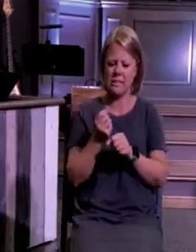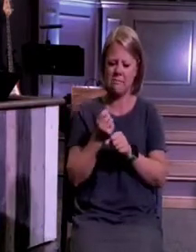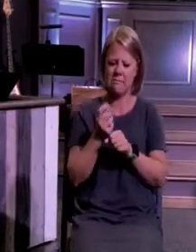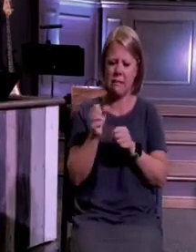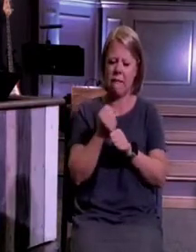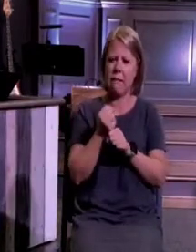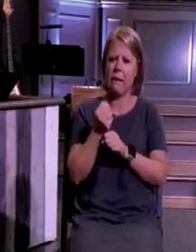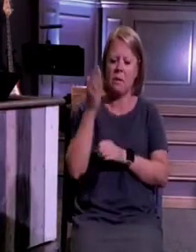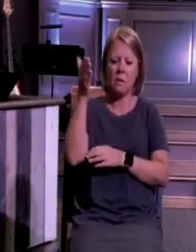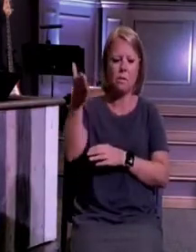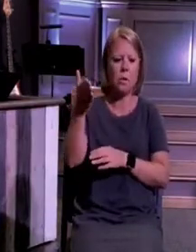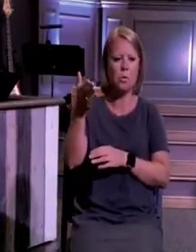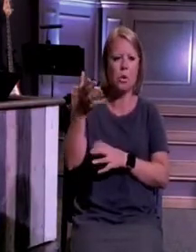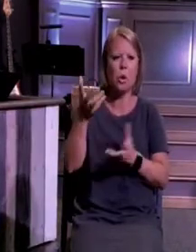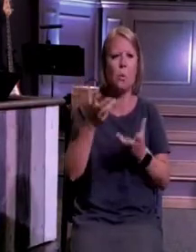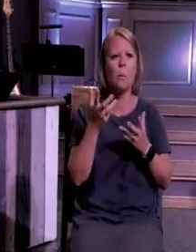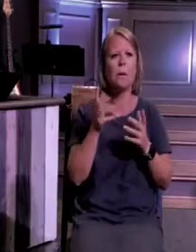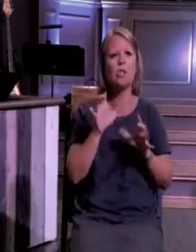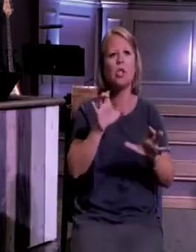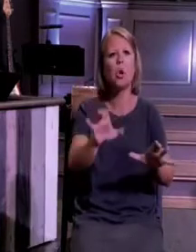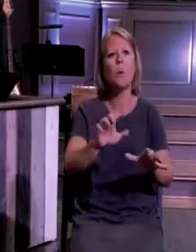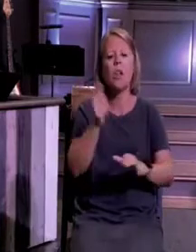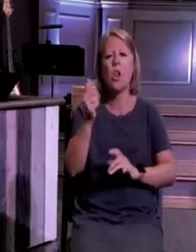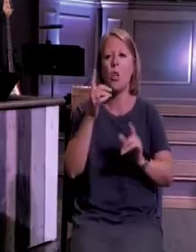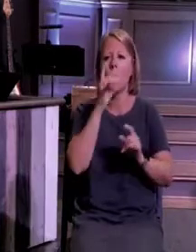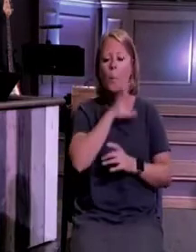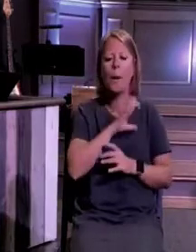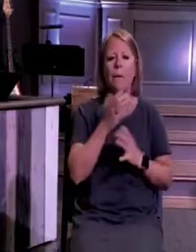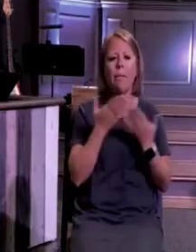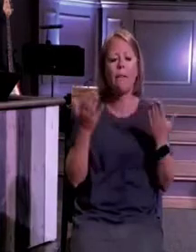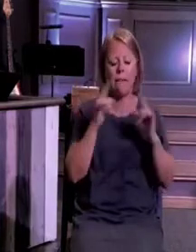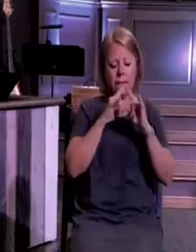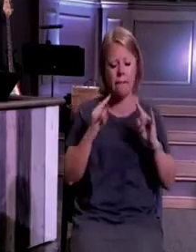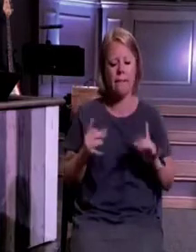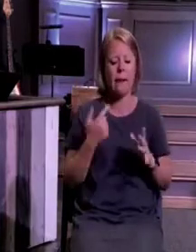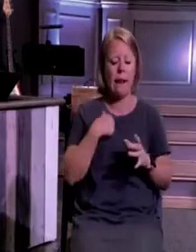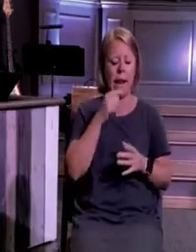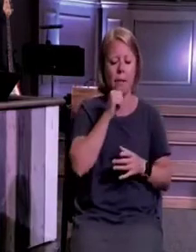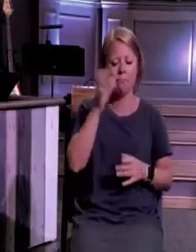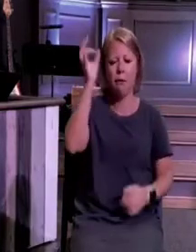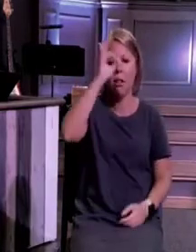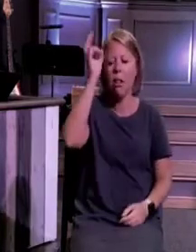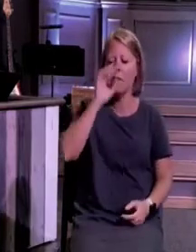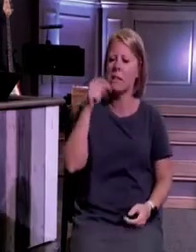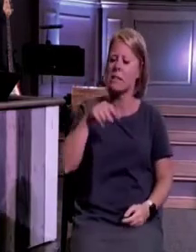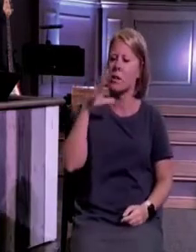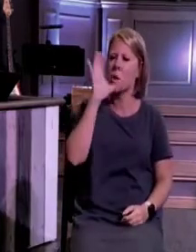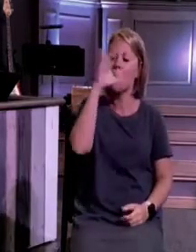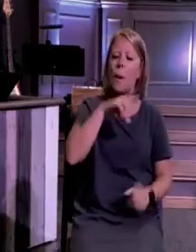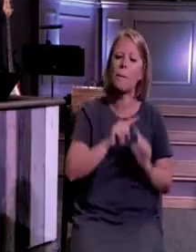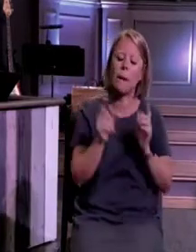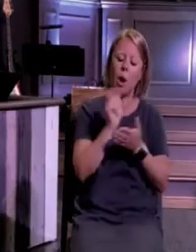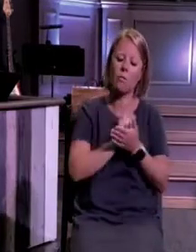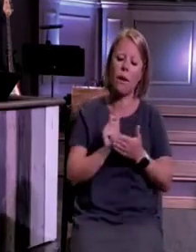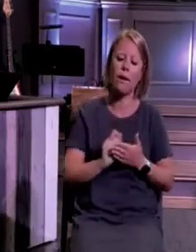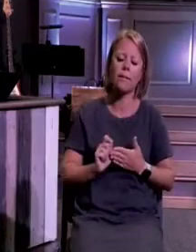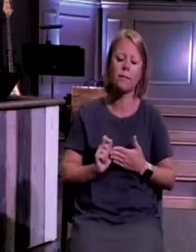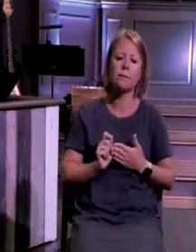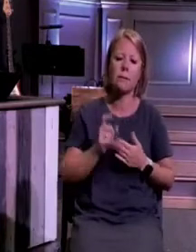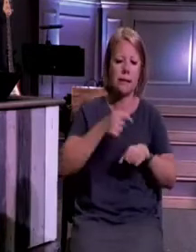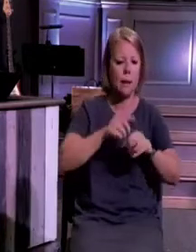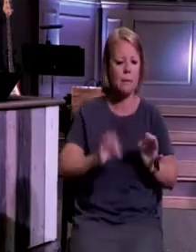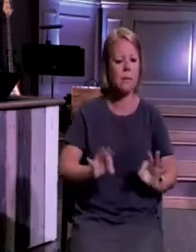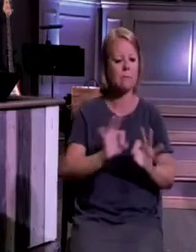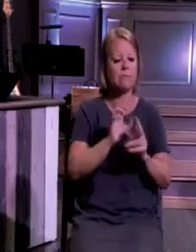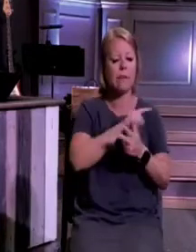a crusade. You want me to do another weird thing, put it under a tent. I ain't got a clue. This is weird, but I'll write this down. The time is urgent. Then he